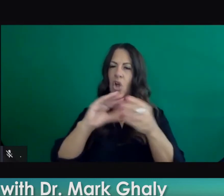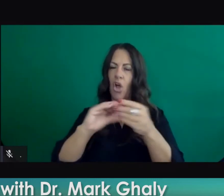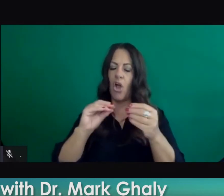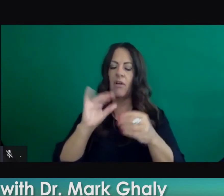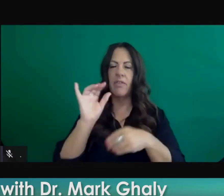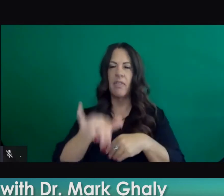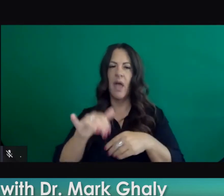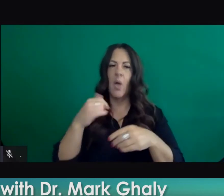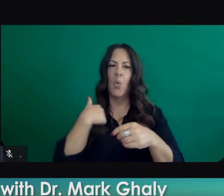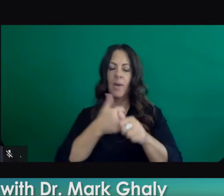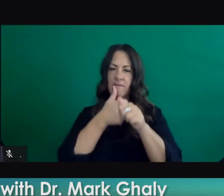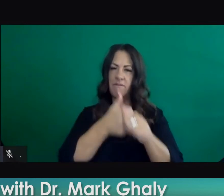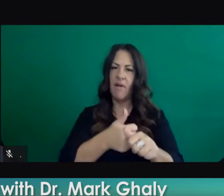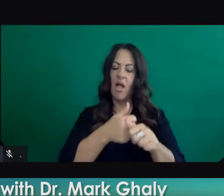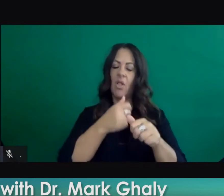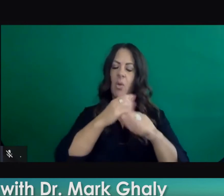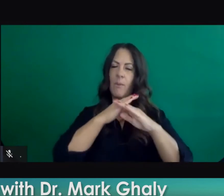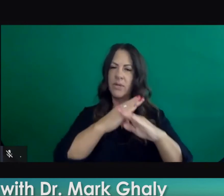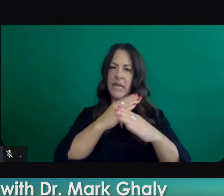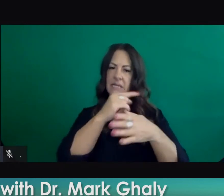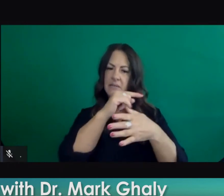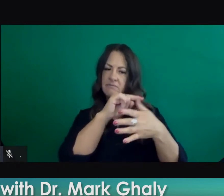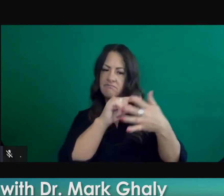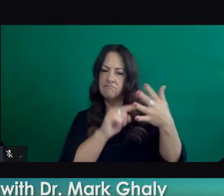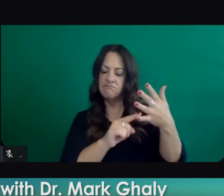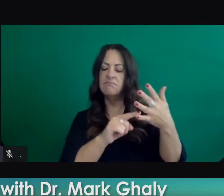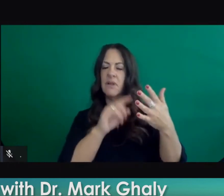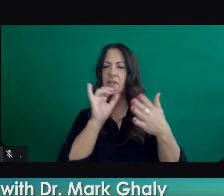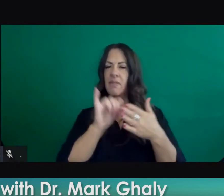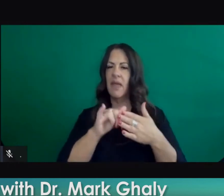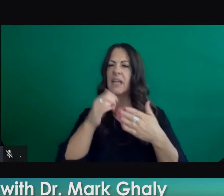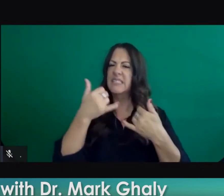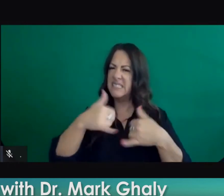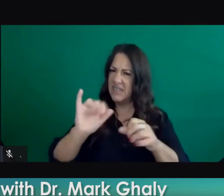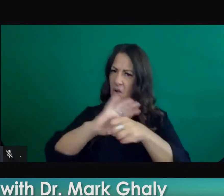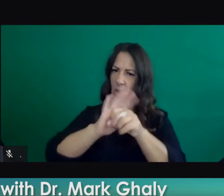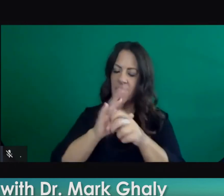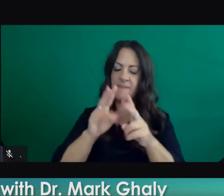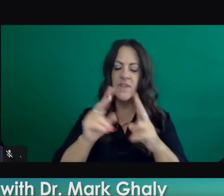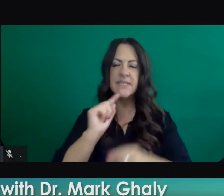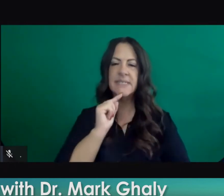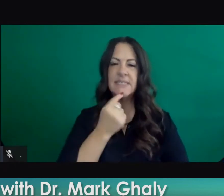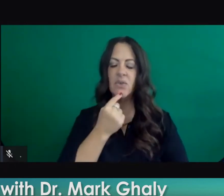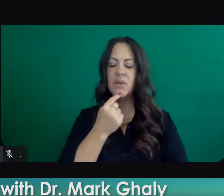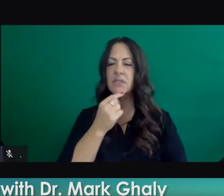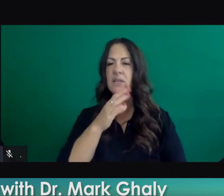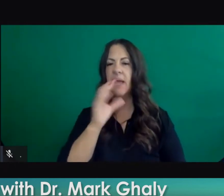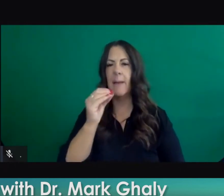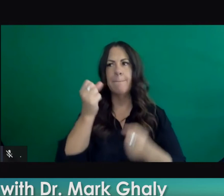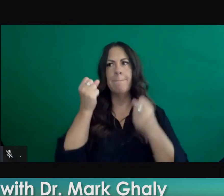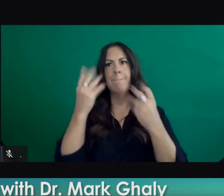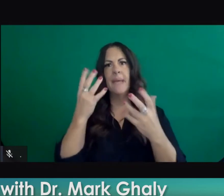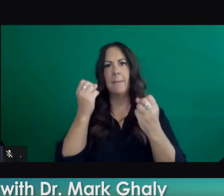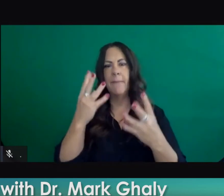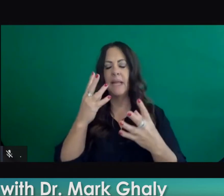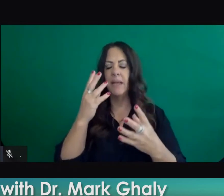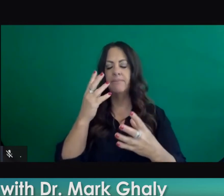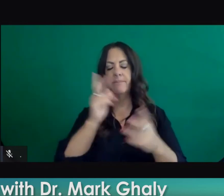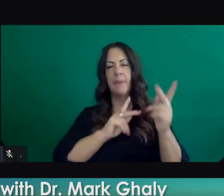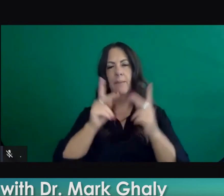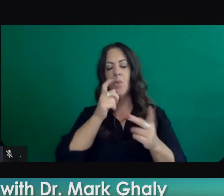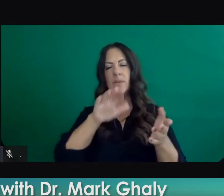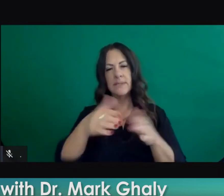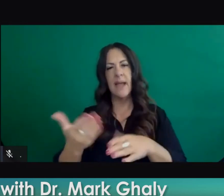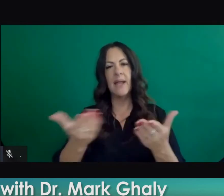that people can take, that COVID-19 is a serious illness that has claimed many Californians' lives, let